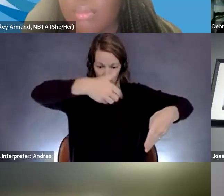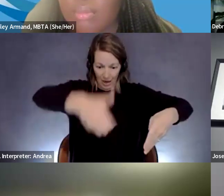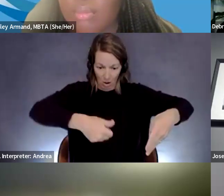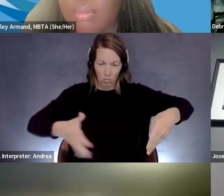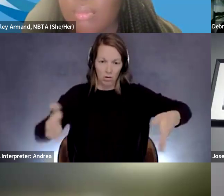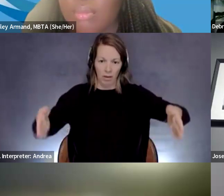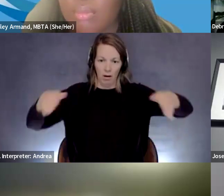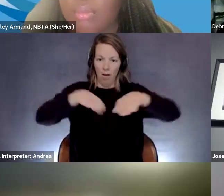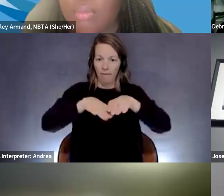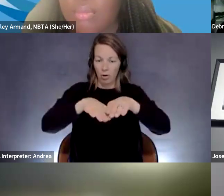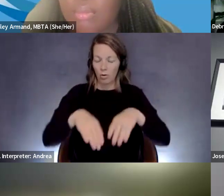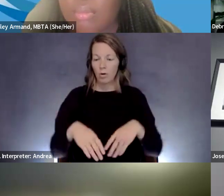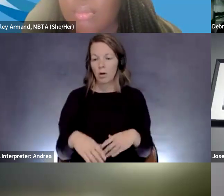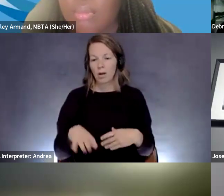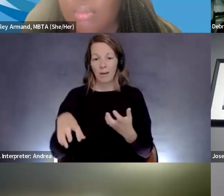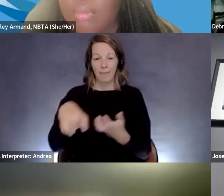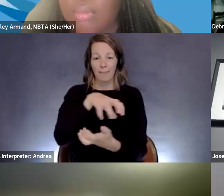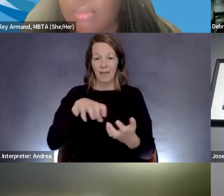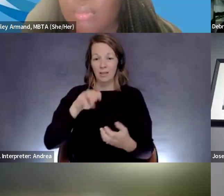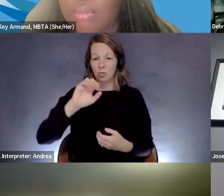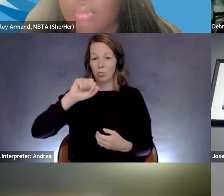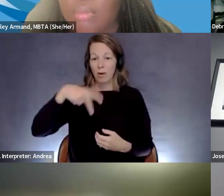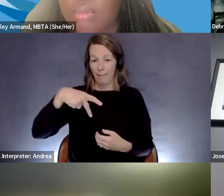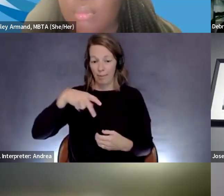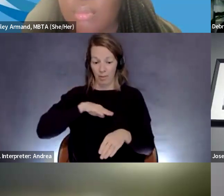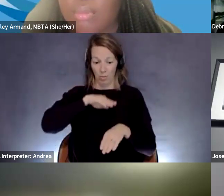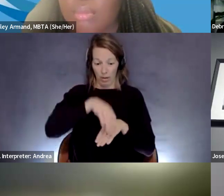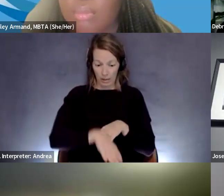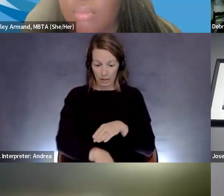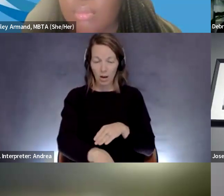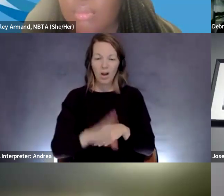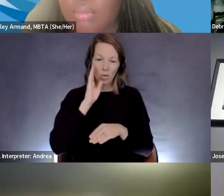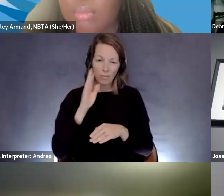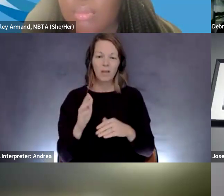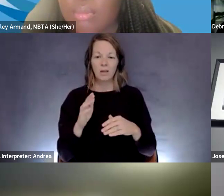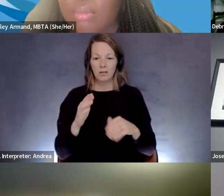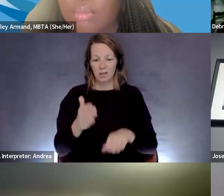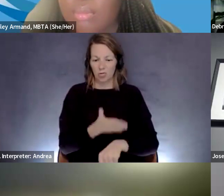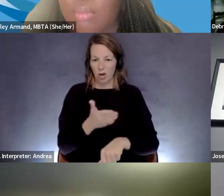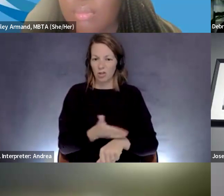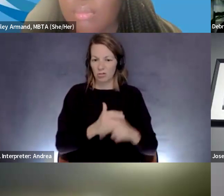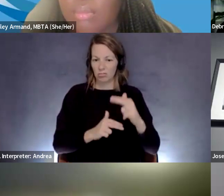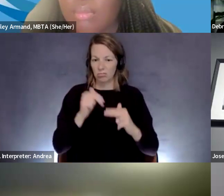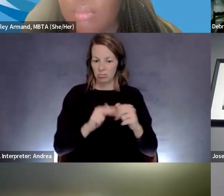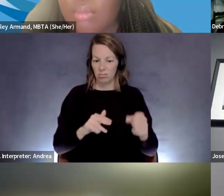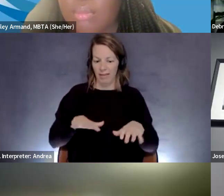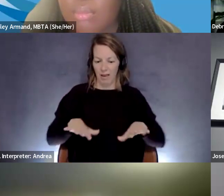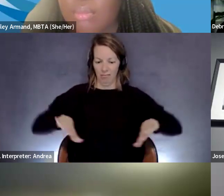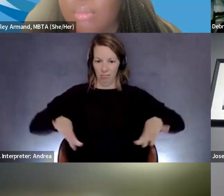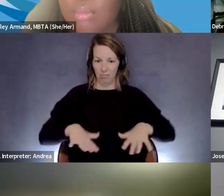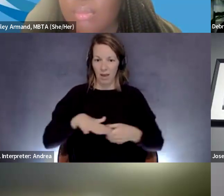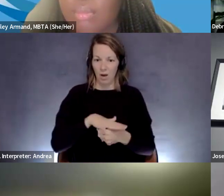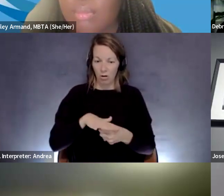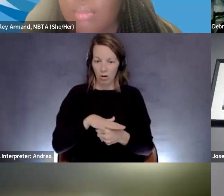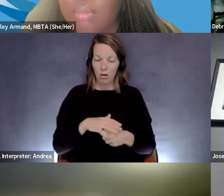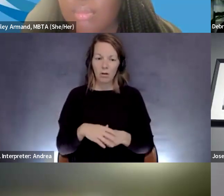it. It's going to be a mixed ramp on the way down. So there will be, construction activities in that area. Though,